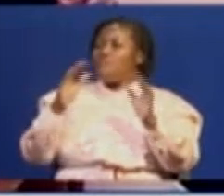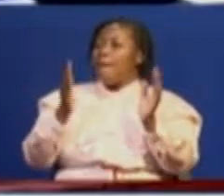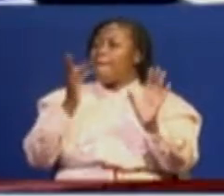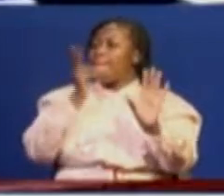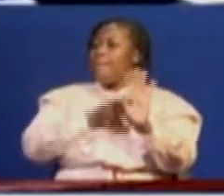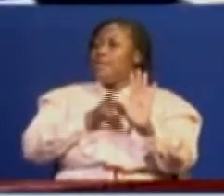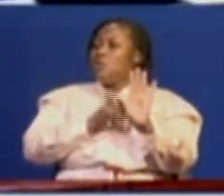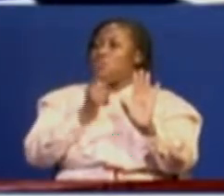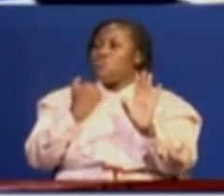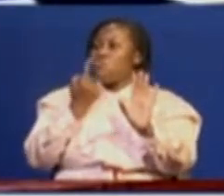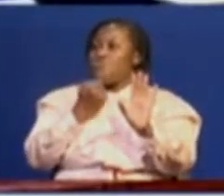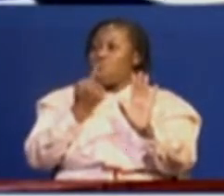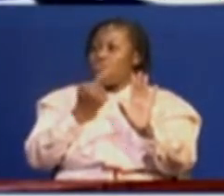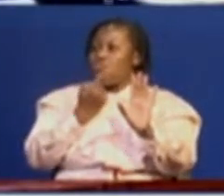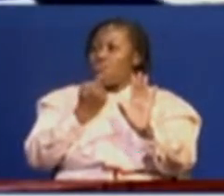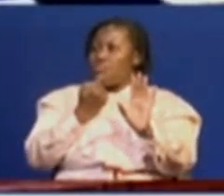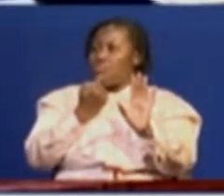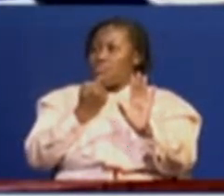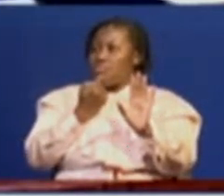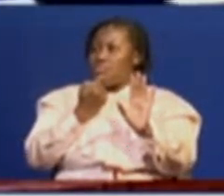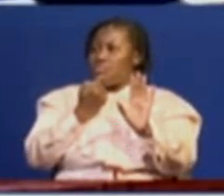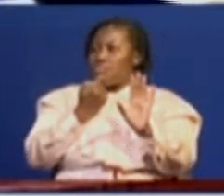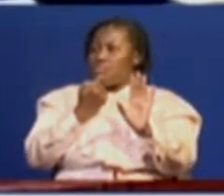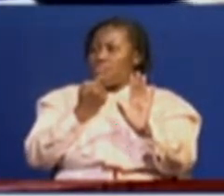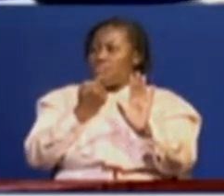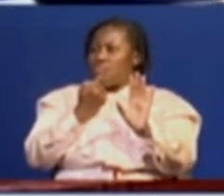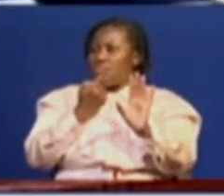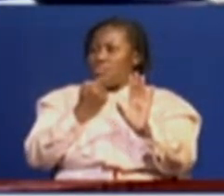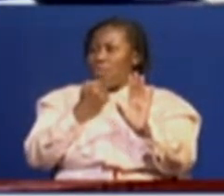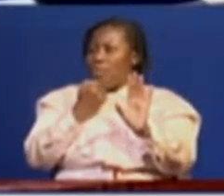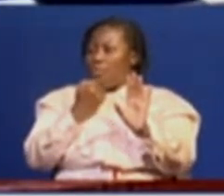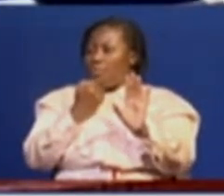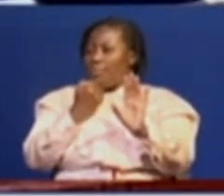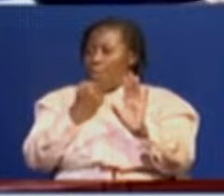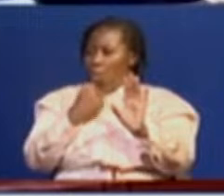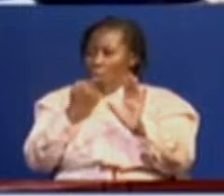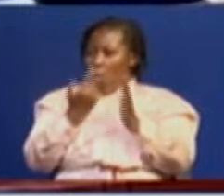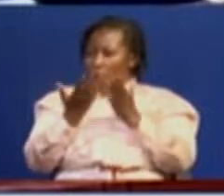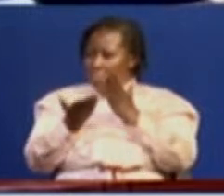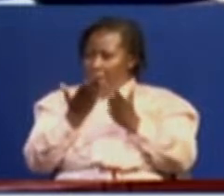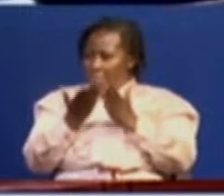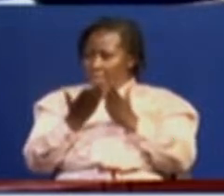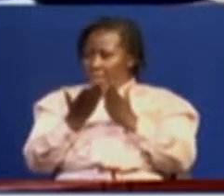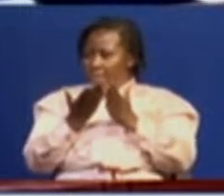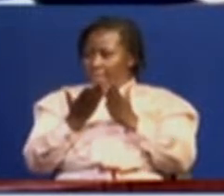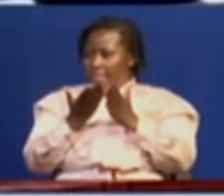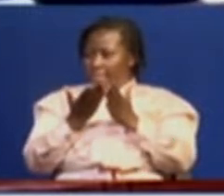public who publicly exhibited conduct of